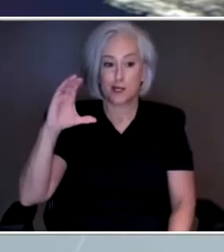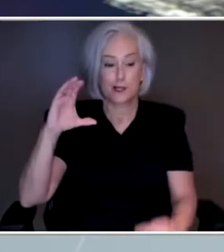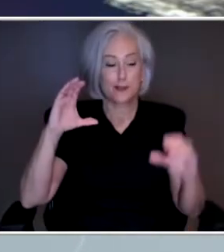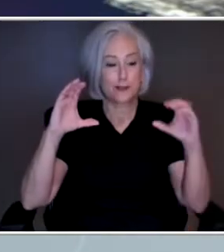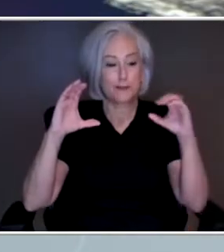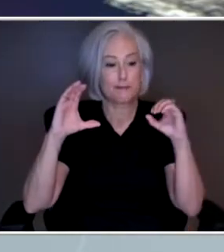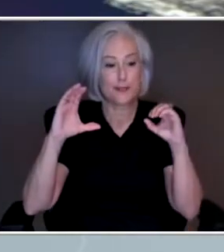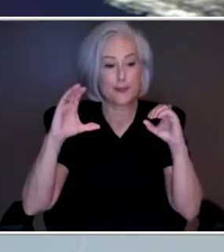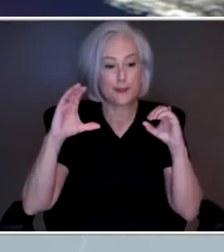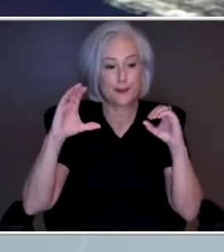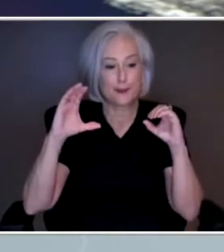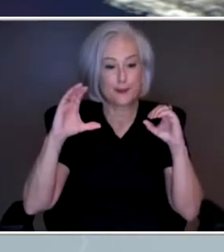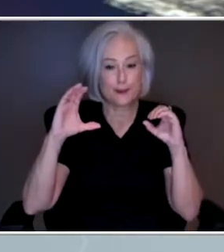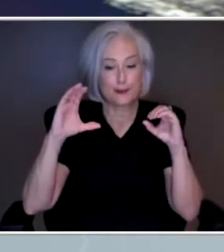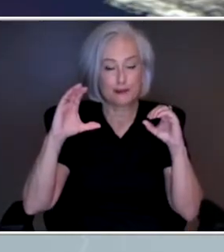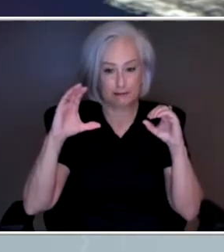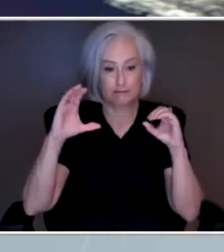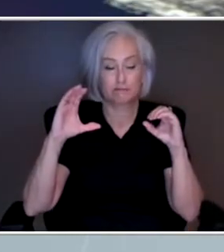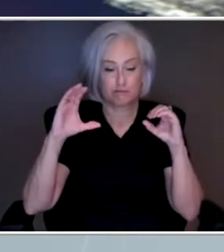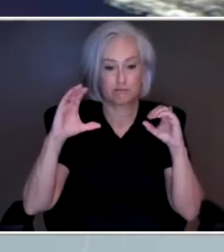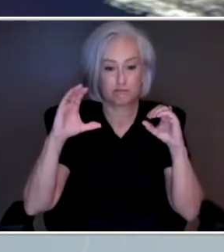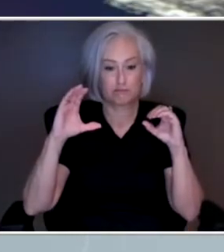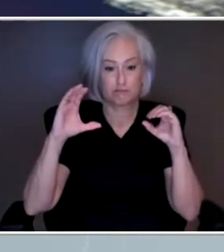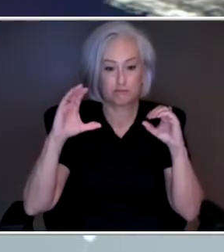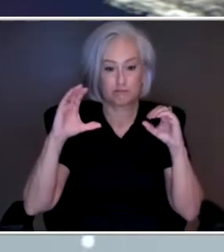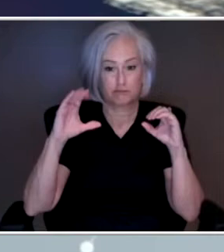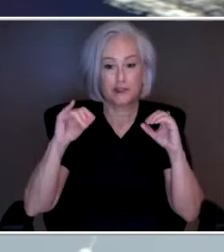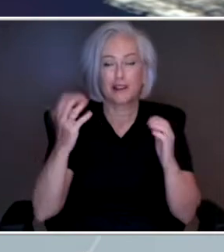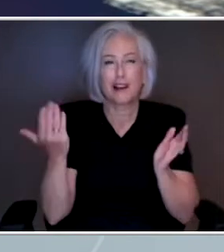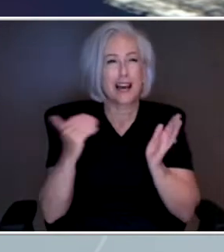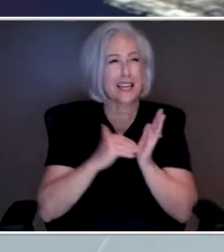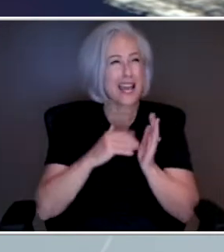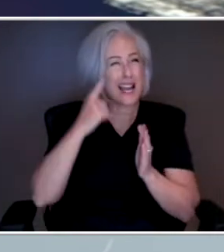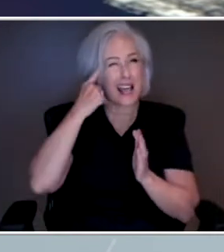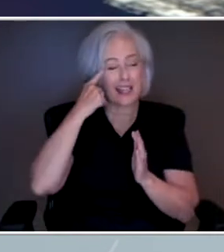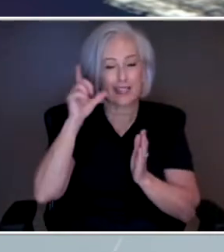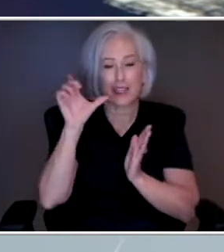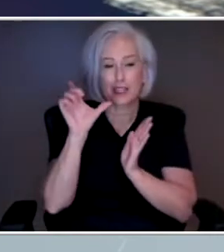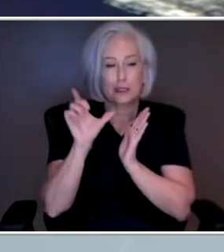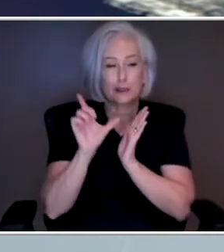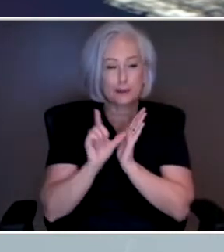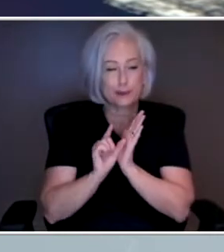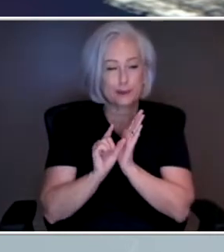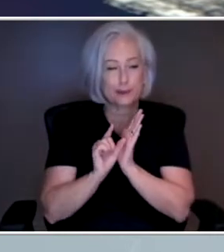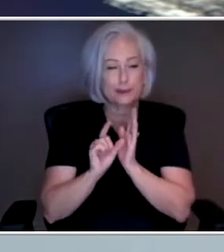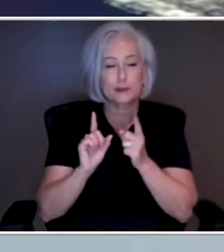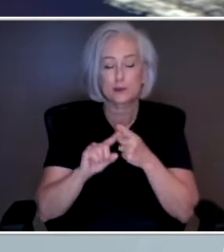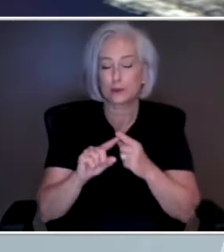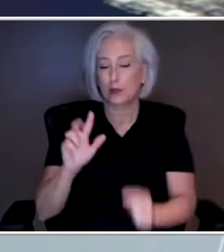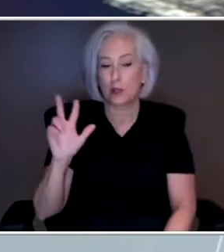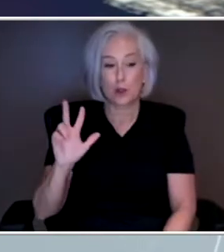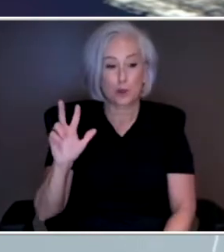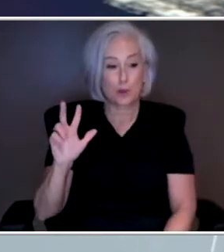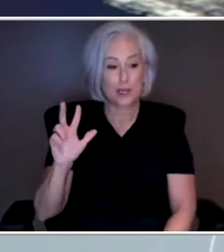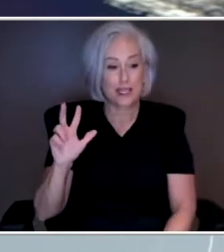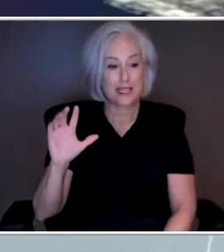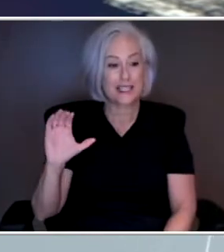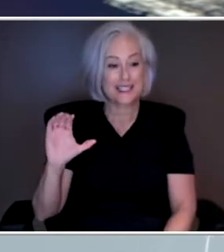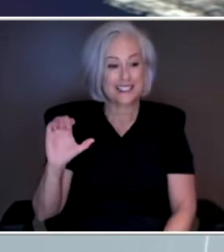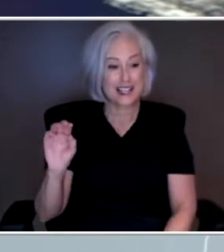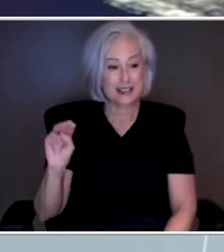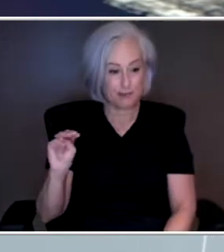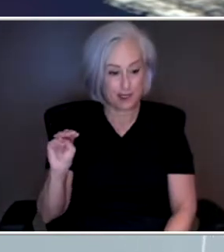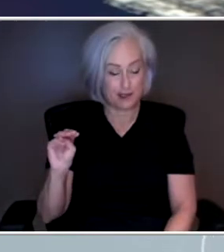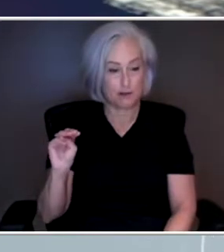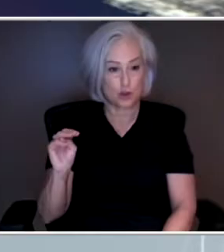measuring that, and that decreased by, I can't remember, down to 3 centimeters or so, but based on our volume calculators,